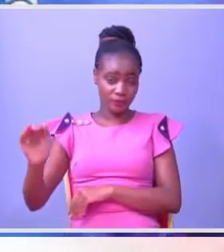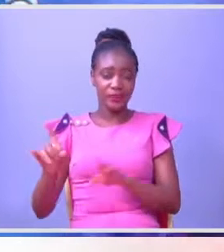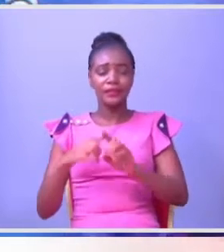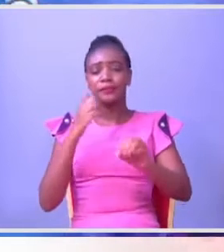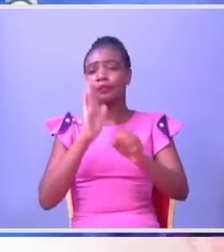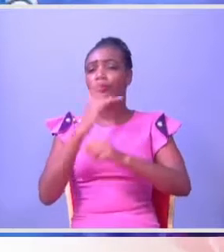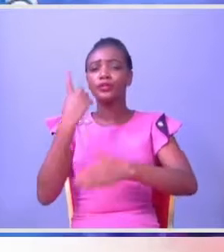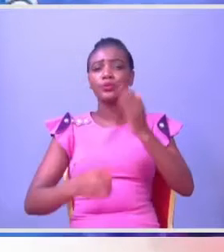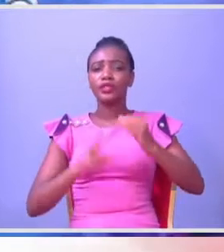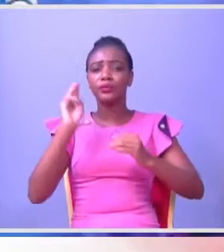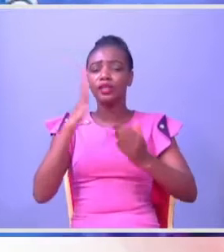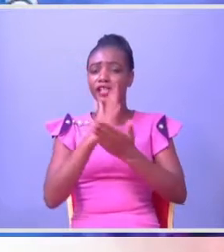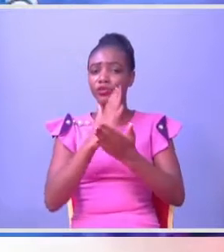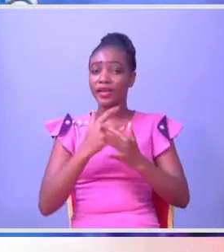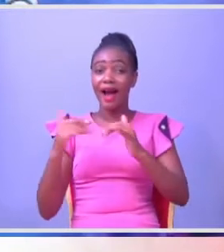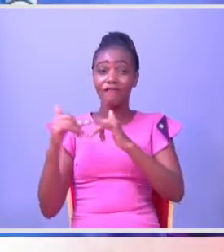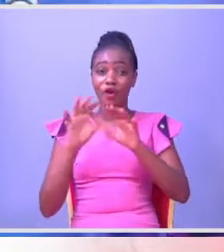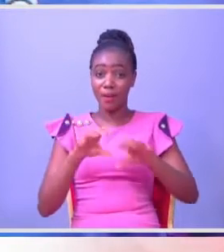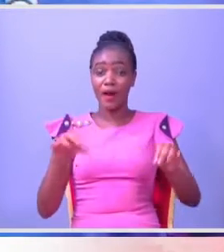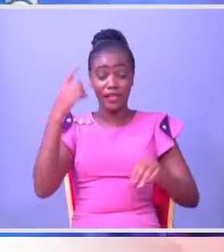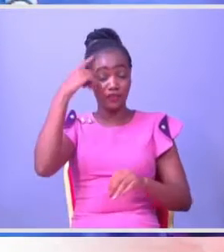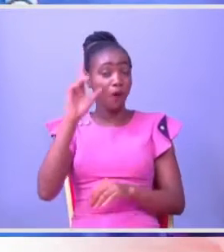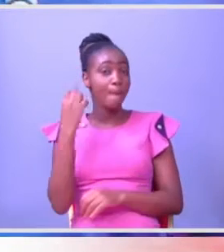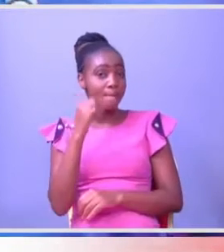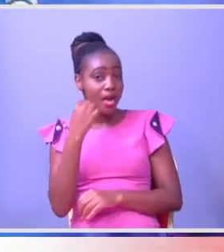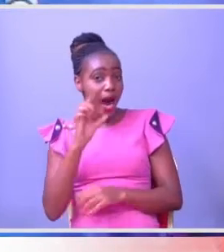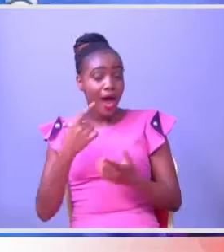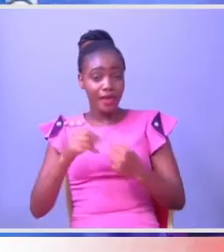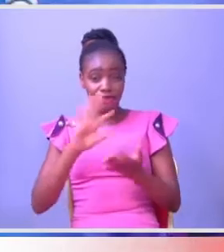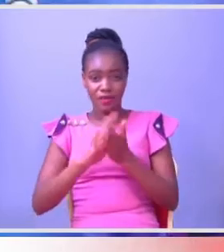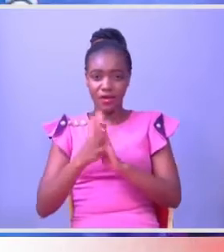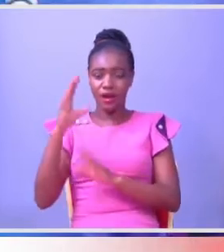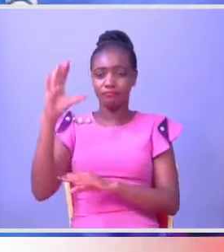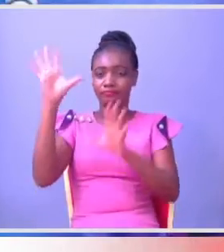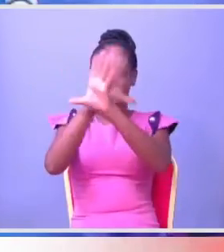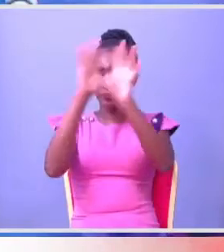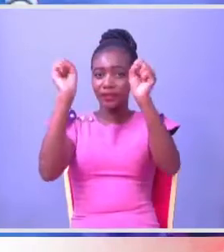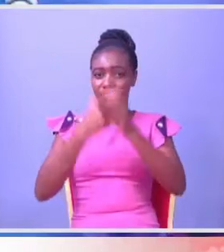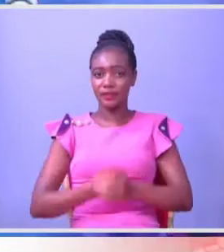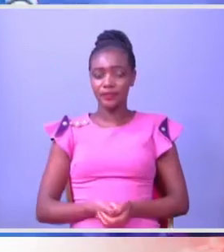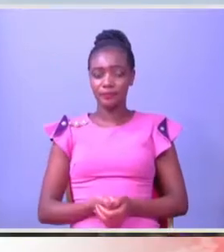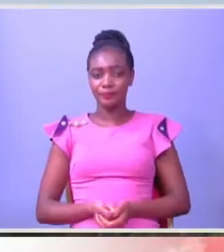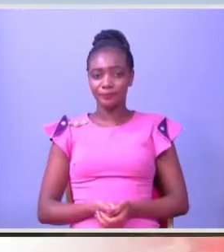Odinga promised to look for a foreign market for Miraa if elected president. Paul Kirobi reports.